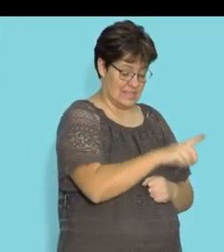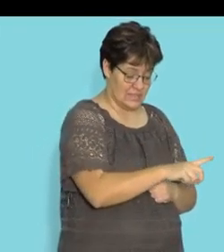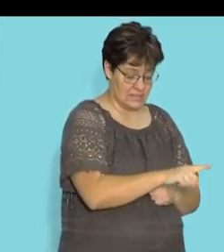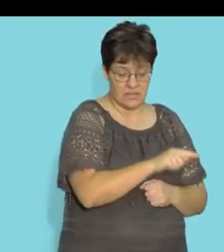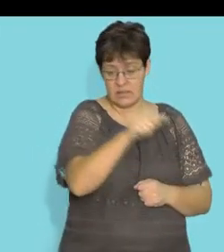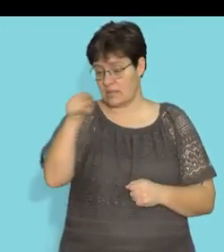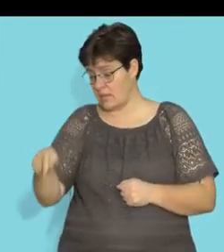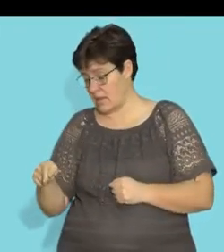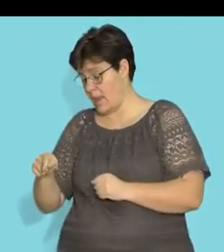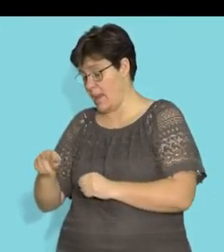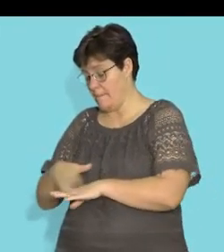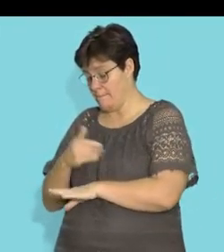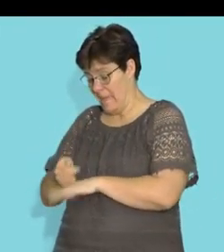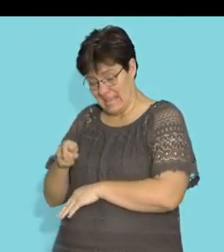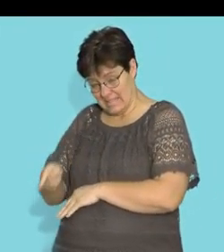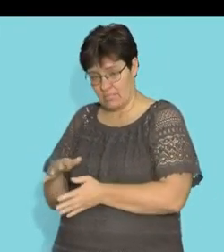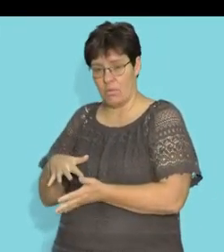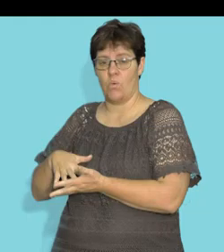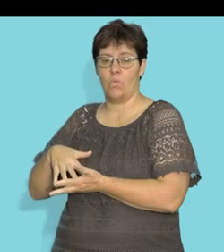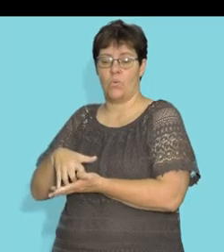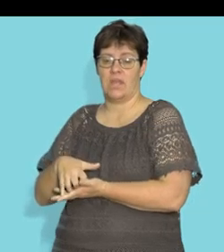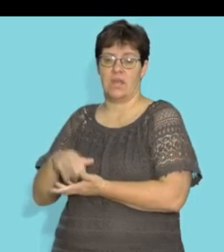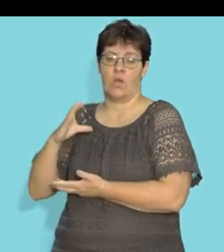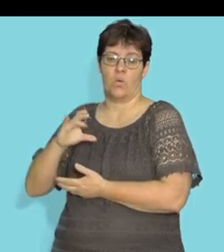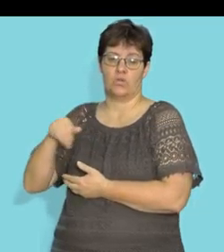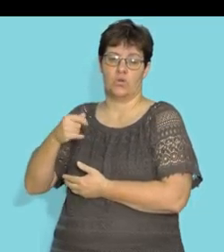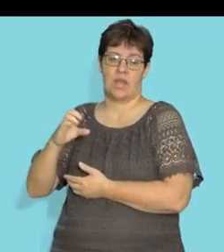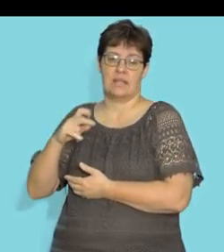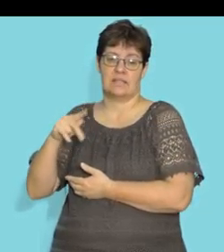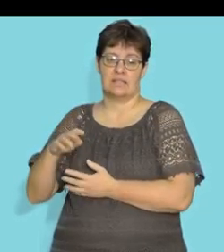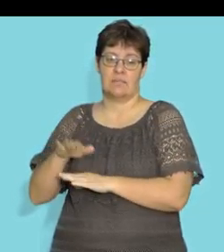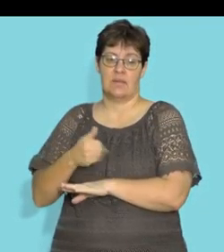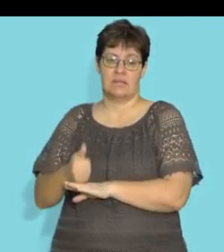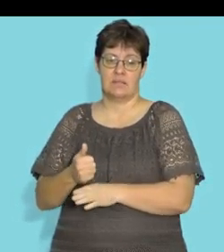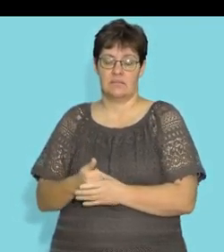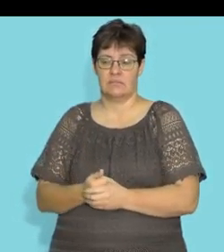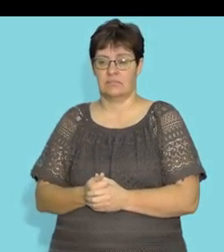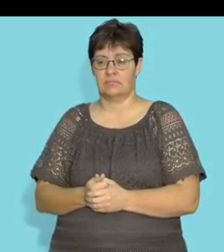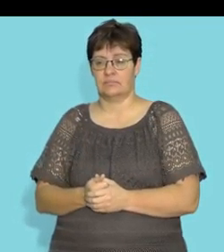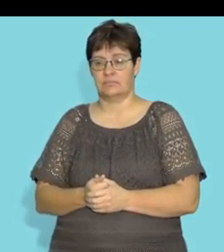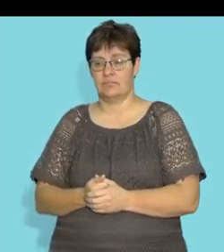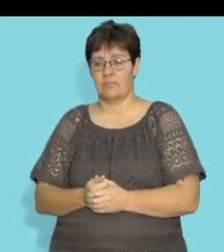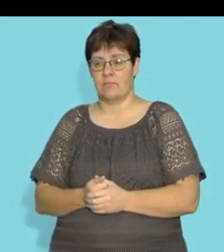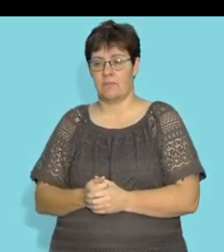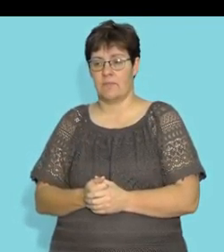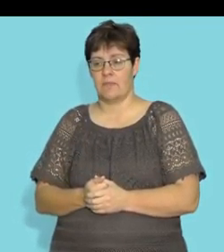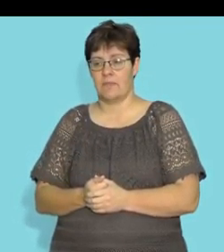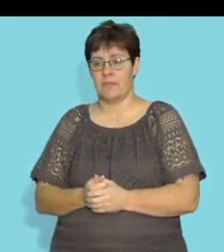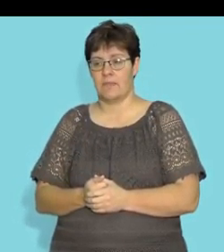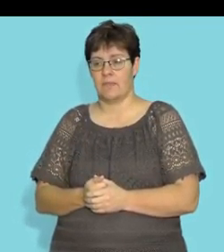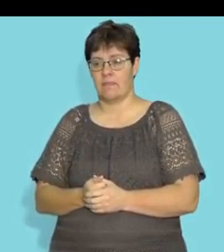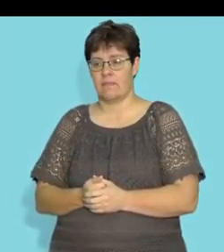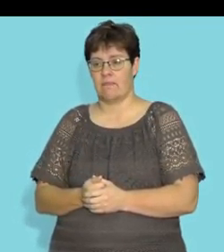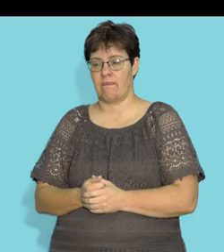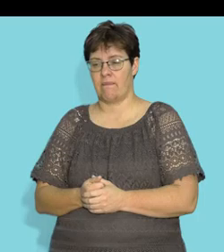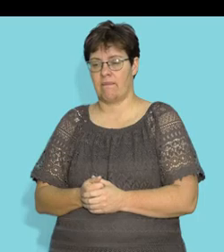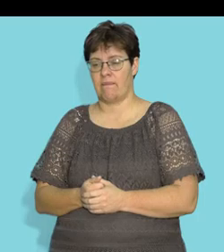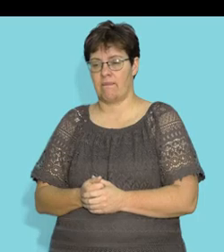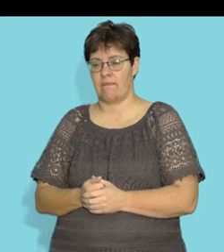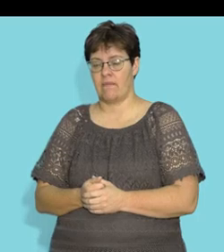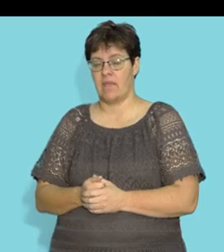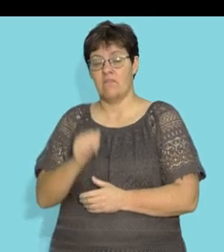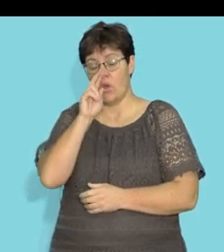And that conjugate acid, the strong acid will form a weak